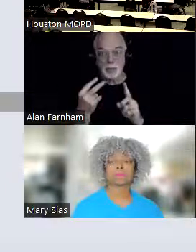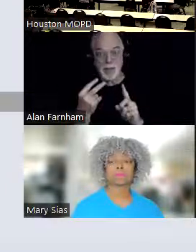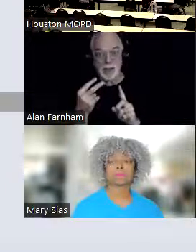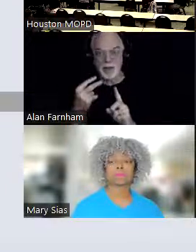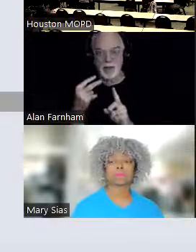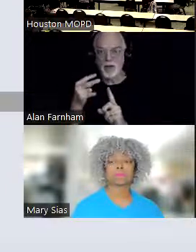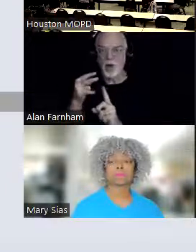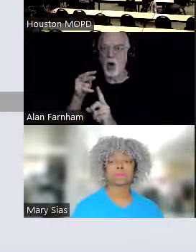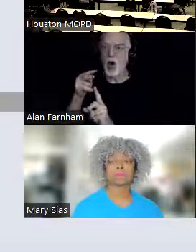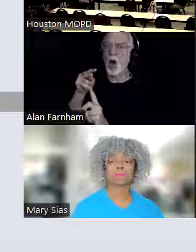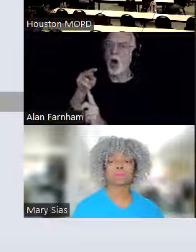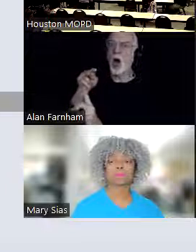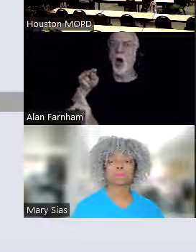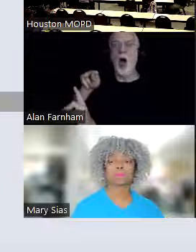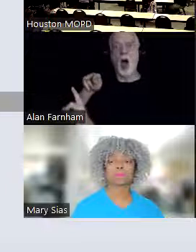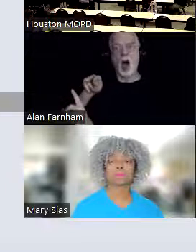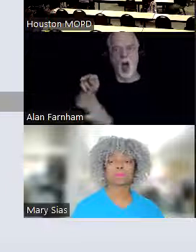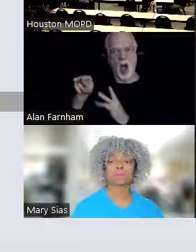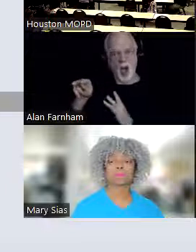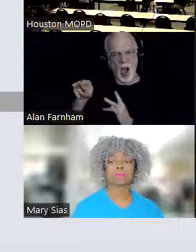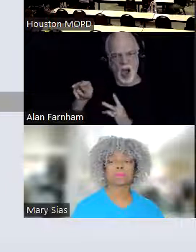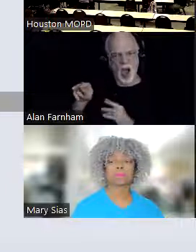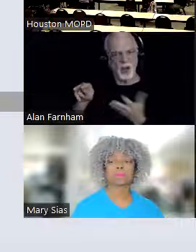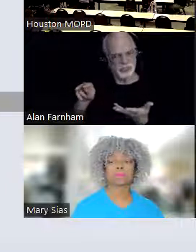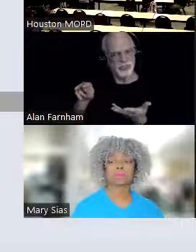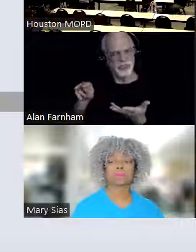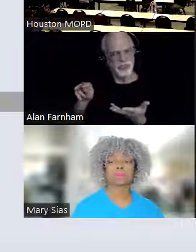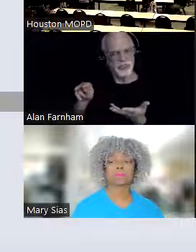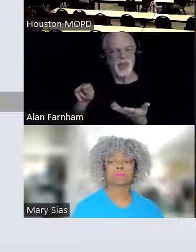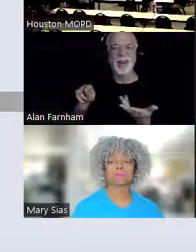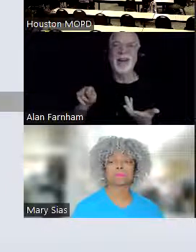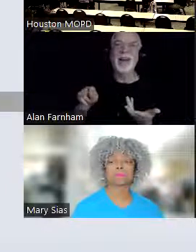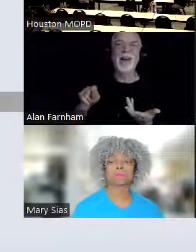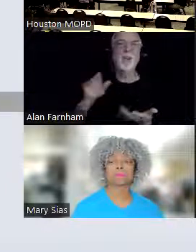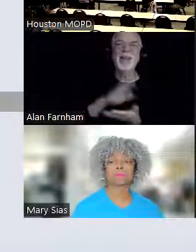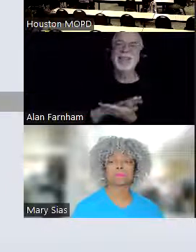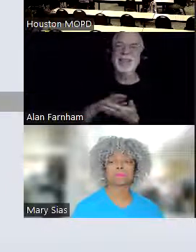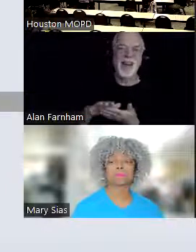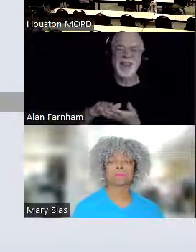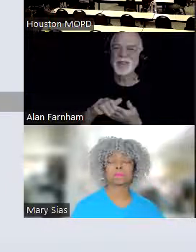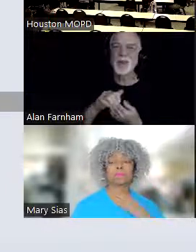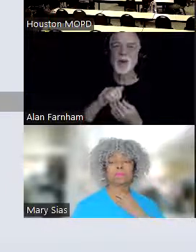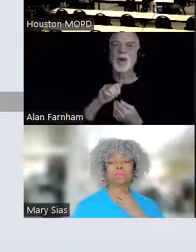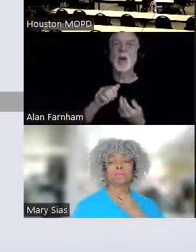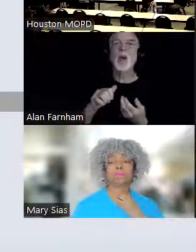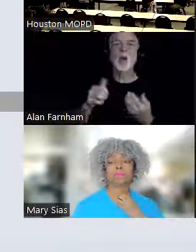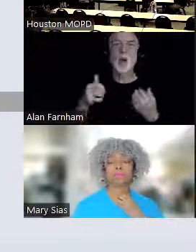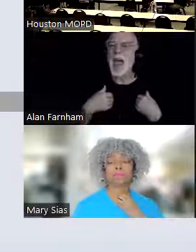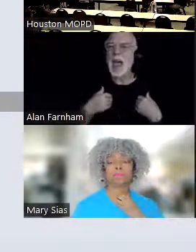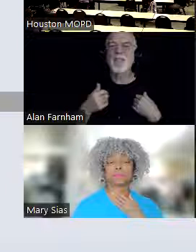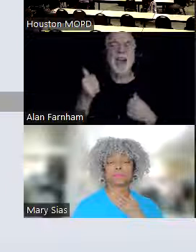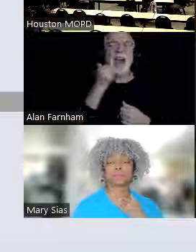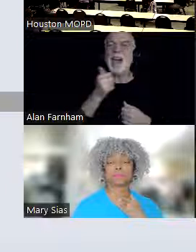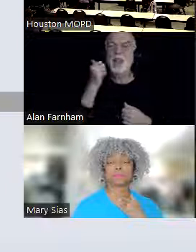be? How nice would it be to not do the fight every day for inclusion,